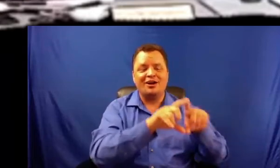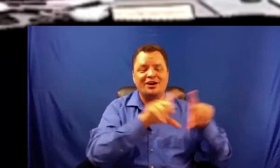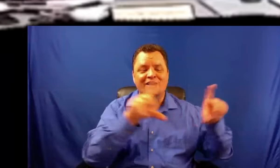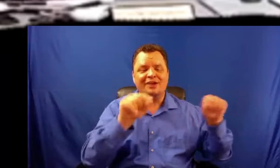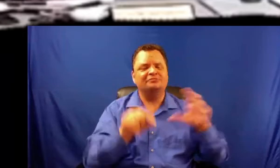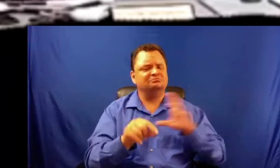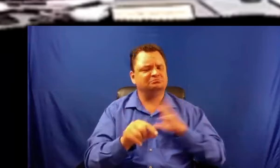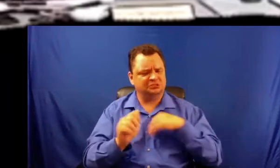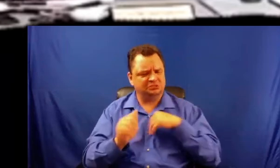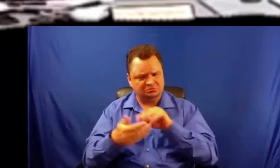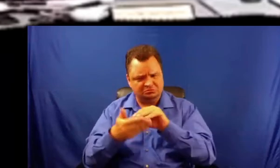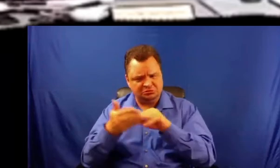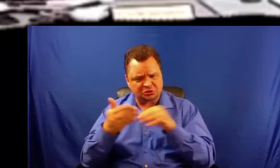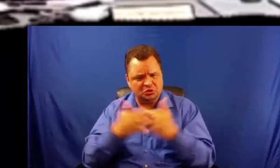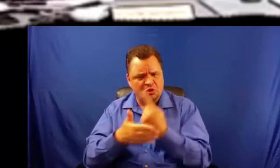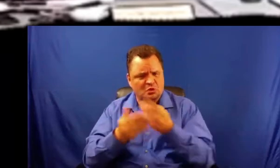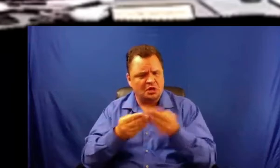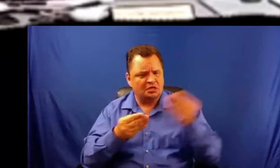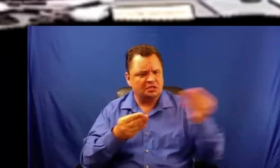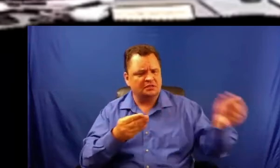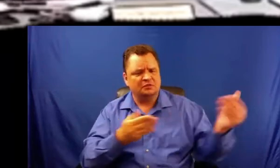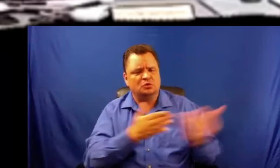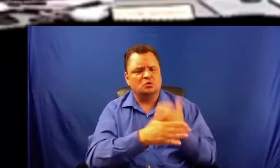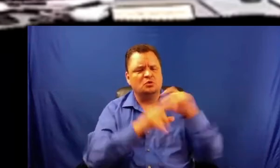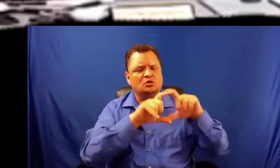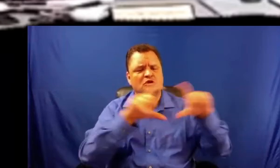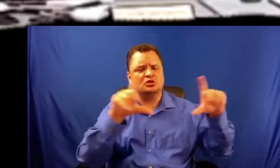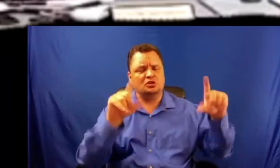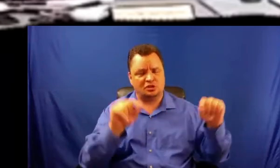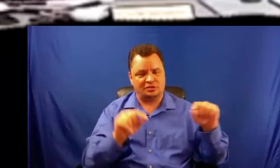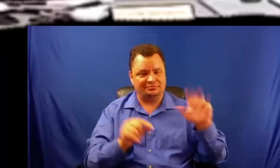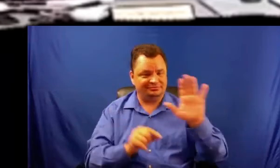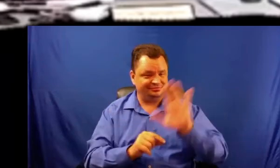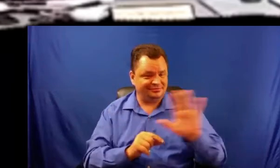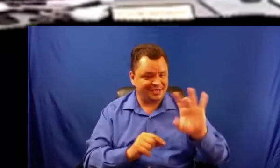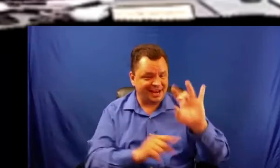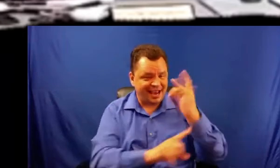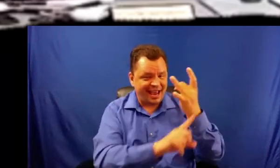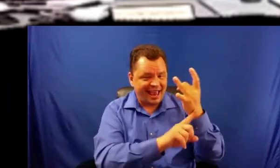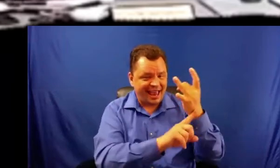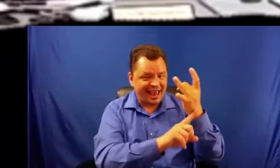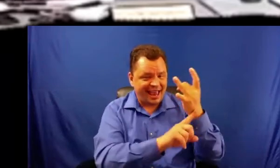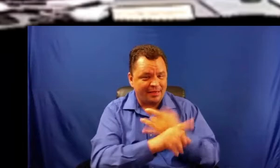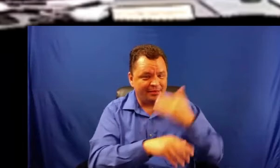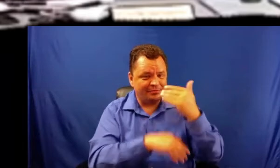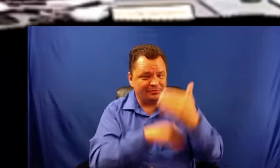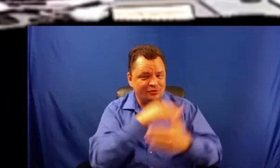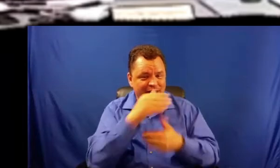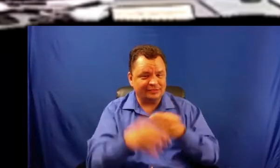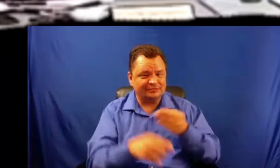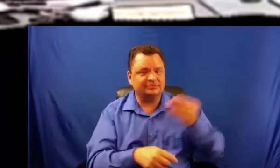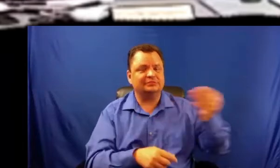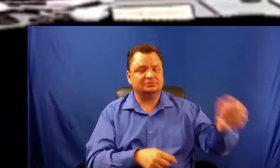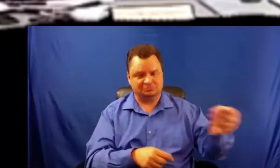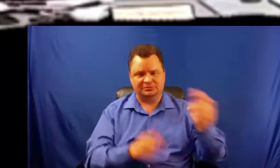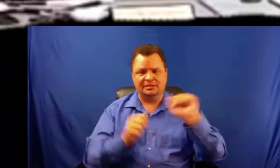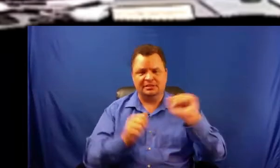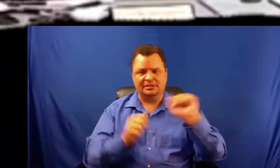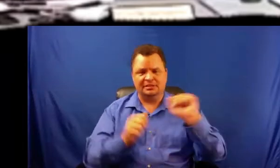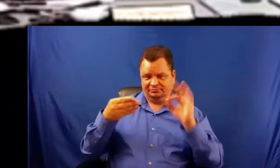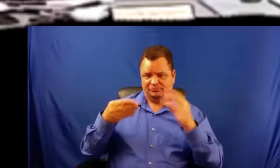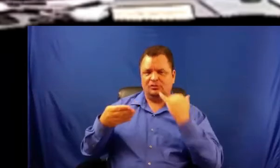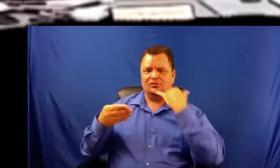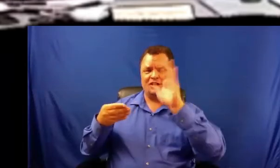But look at that, and at that 8-month mark, certainly pursue it. There's nothing to prevent you from calling and saying, is it time for